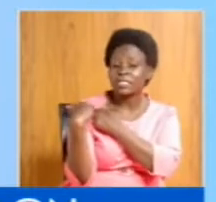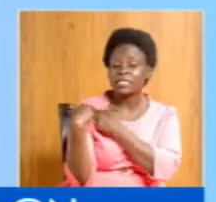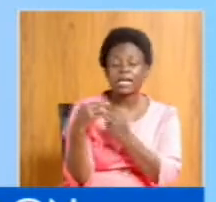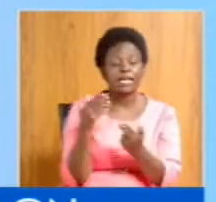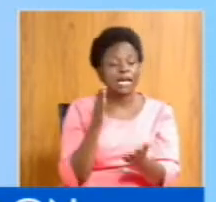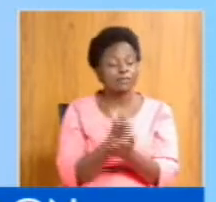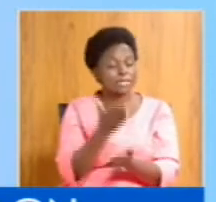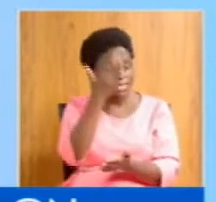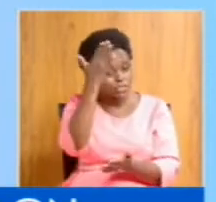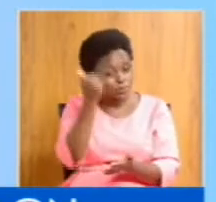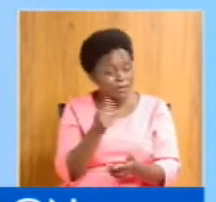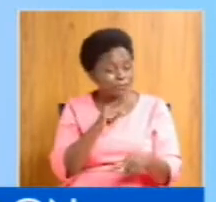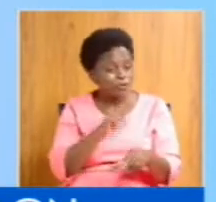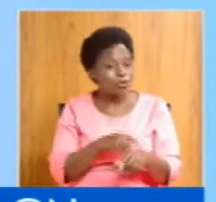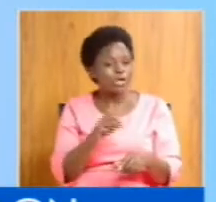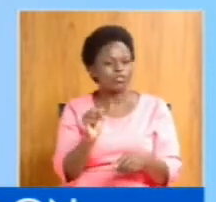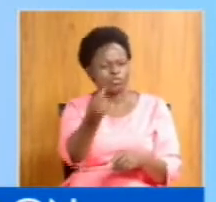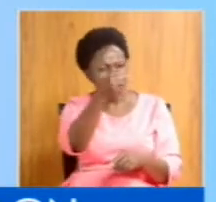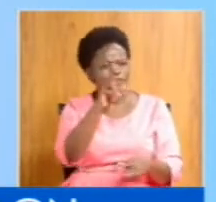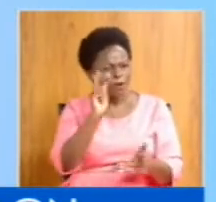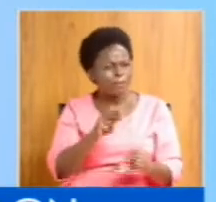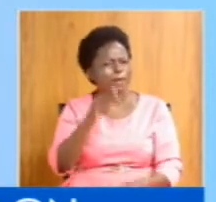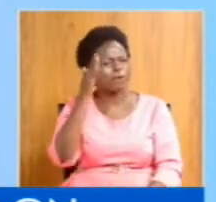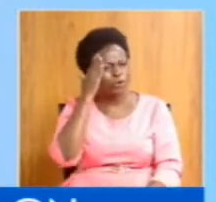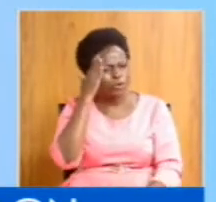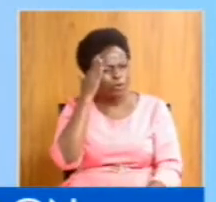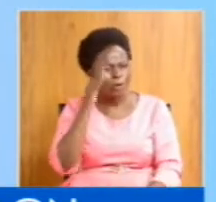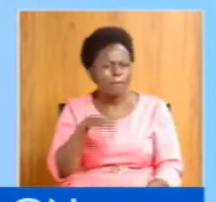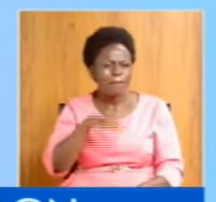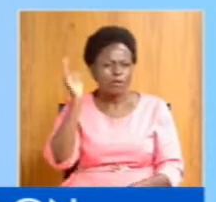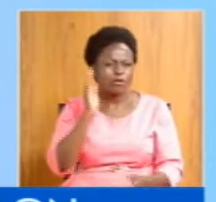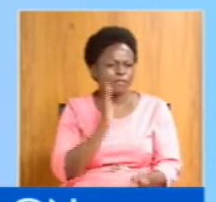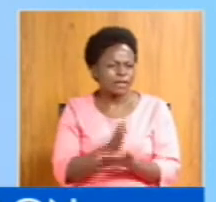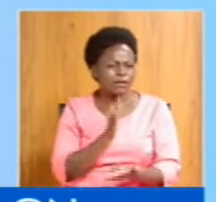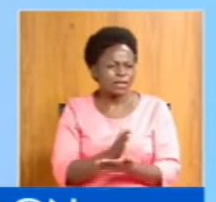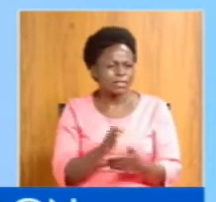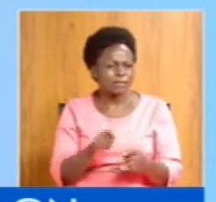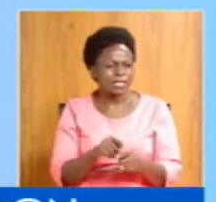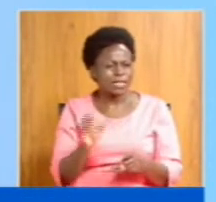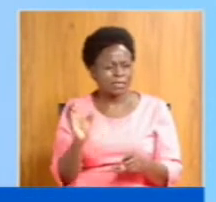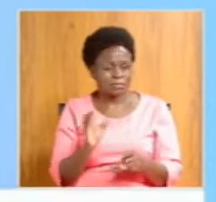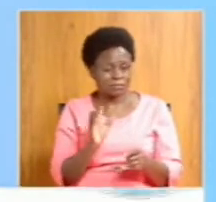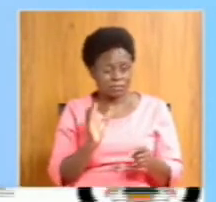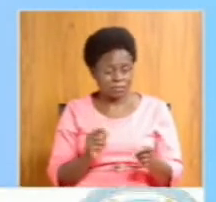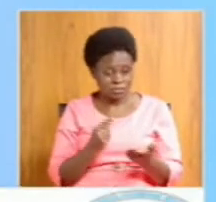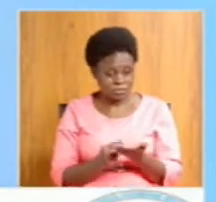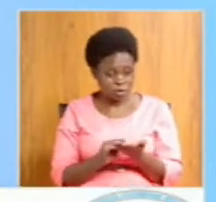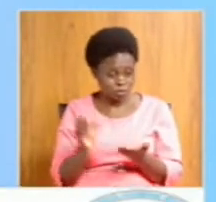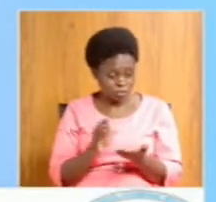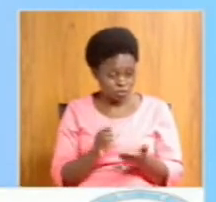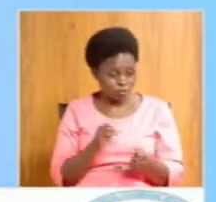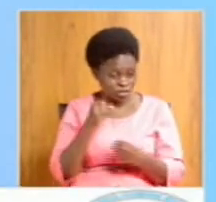actually, that's why when you move out, people know most of their rights. But as a commission, what we are still struggling